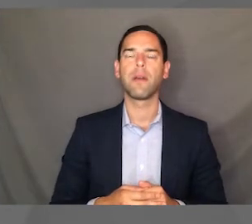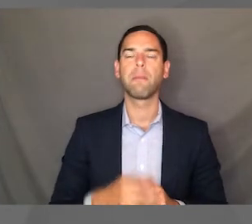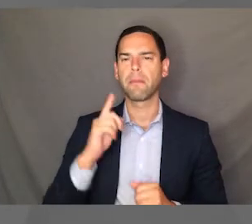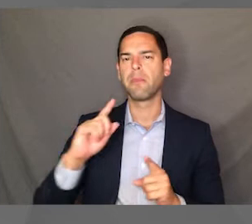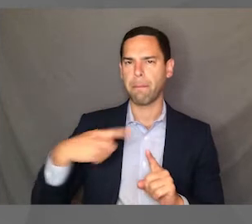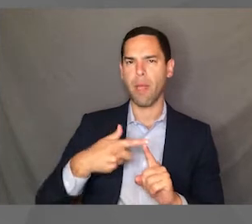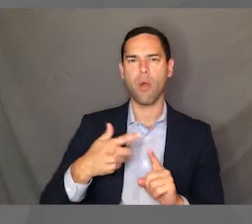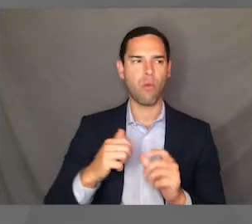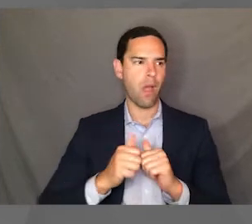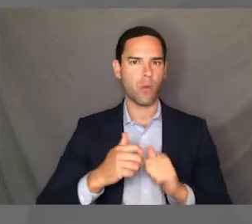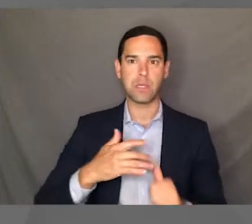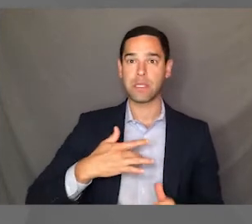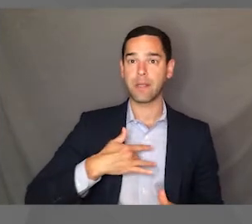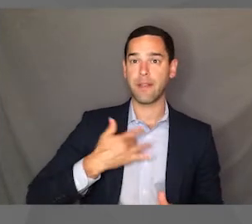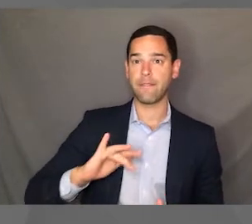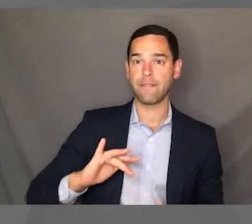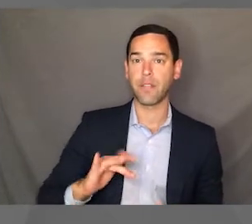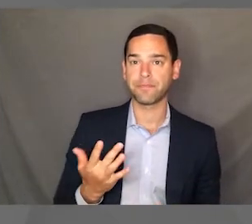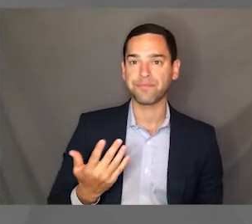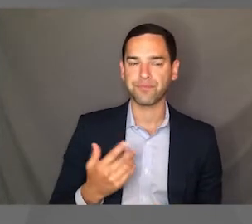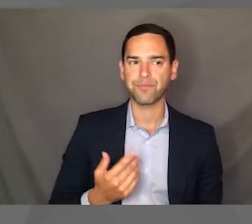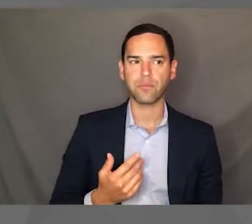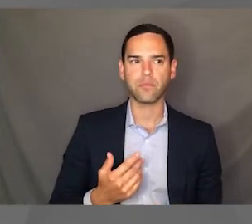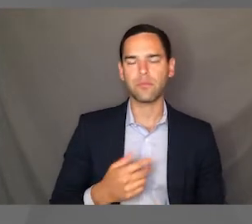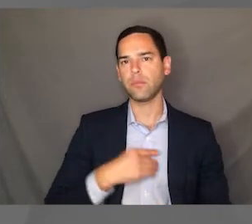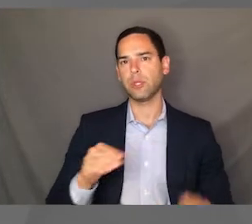sensitivity, and a lot of companies